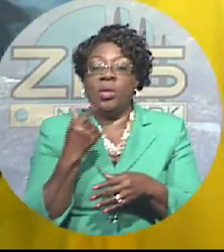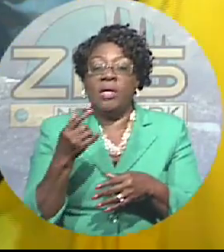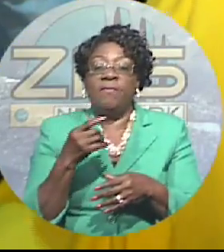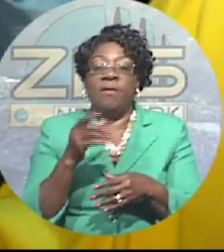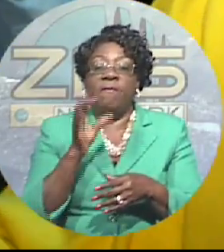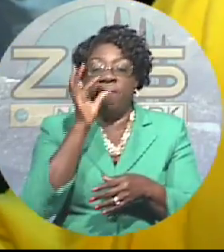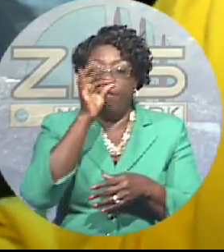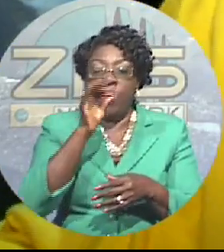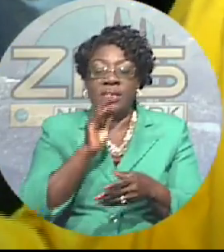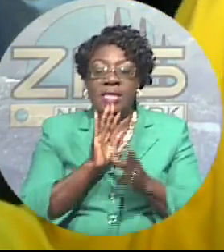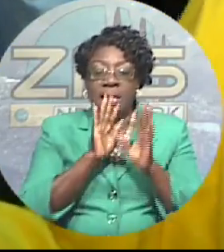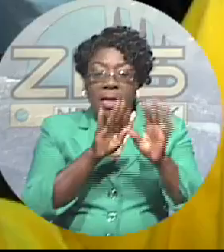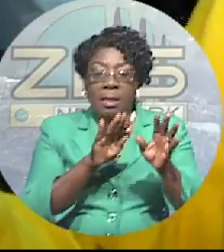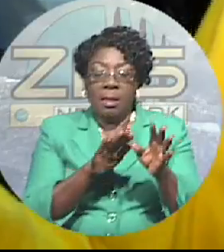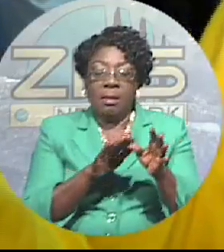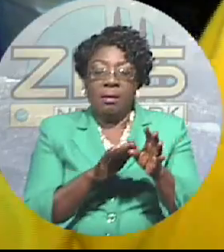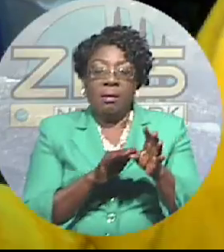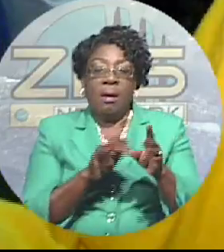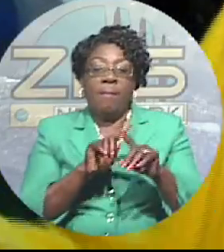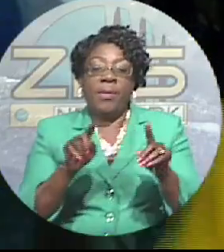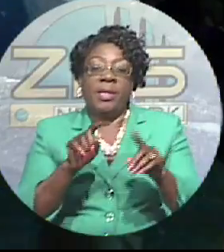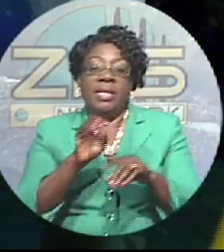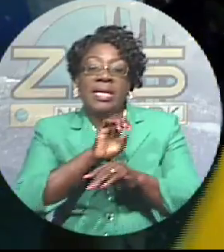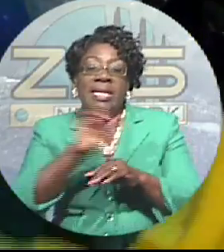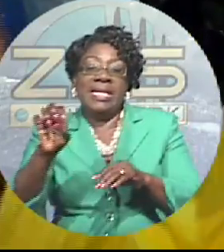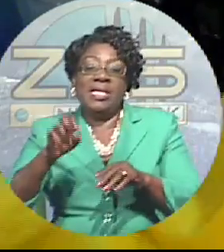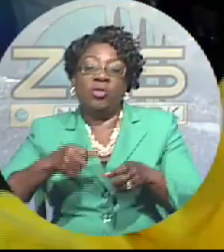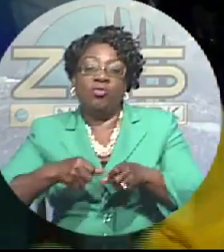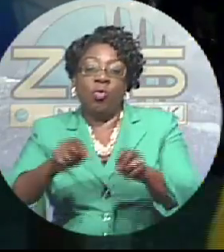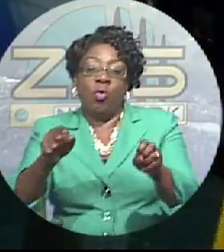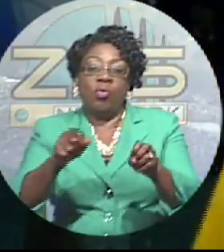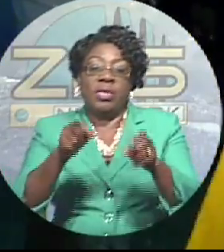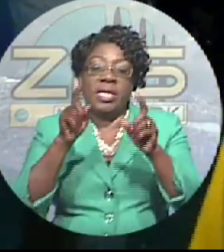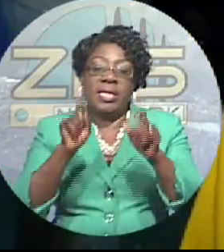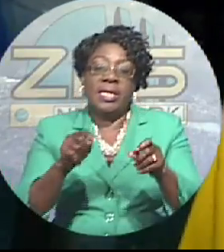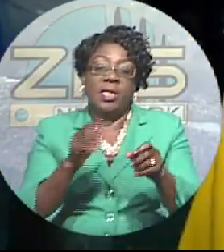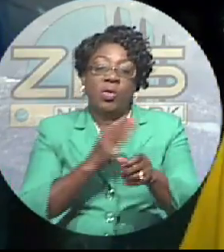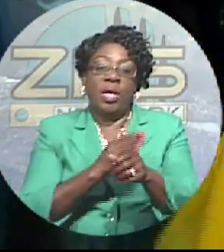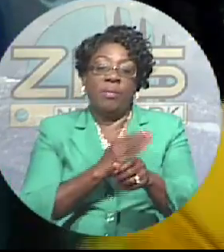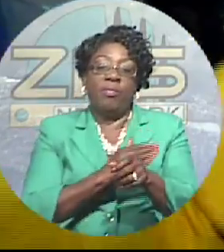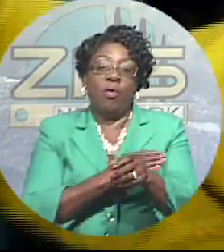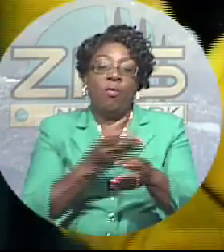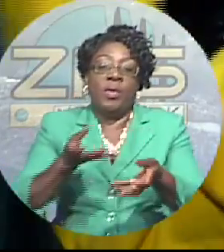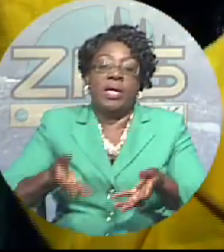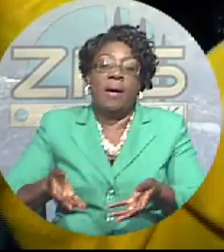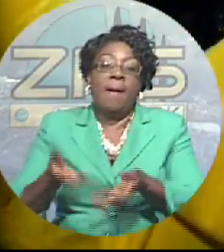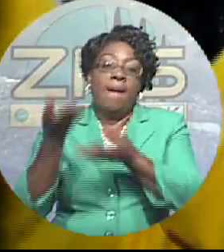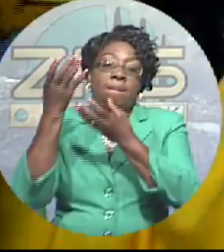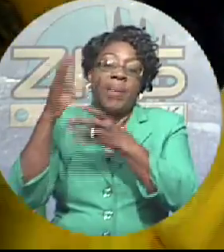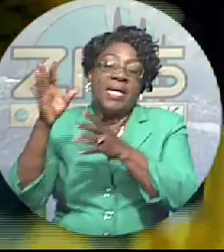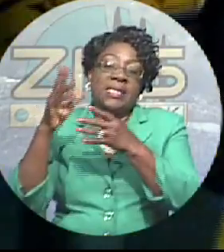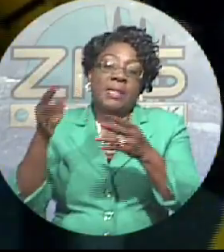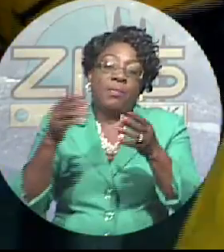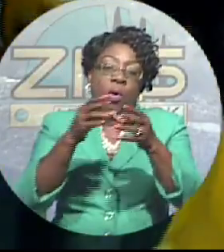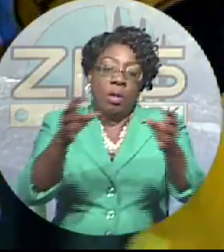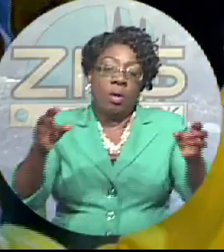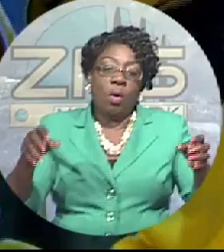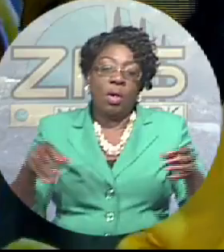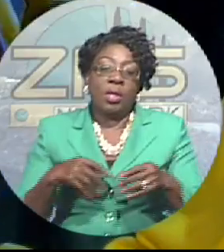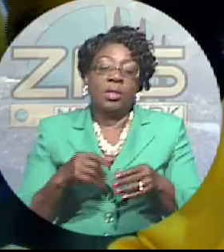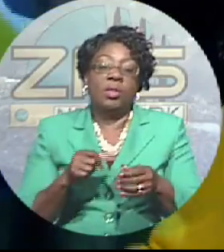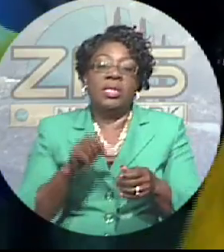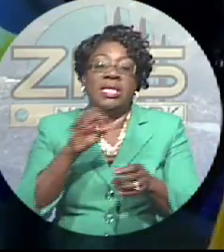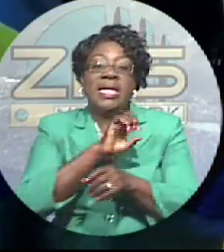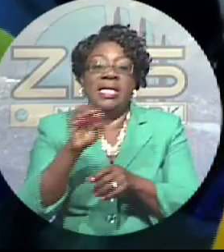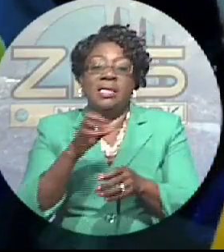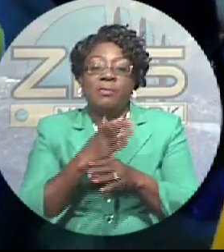Fox Hill, but, the fellas in Eastwood, for example, need an upgrade with their basketball courts. You've got East Park Estates, which has a